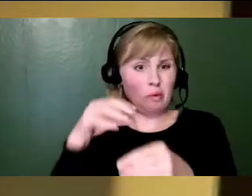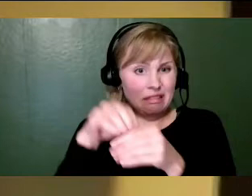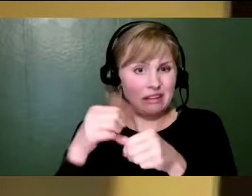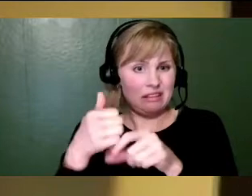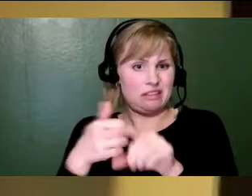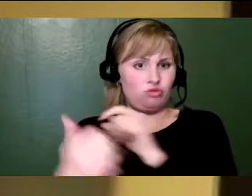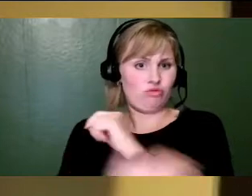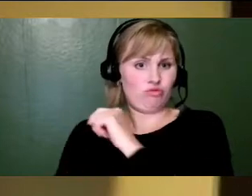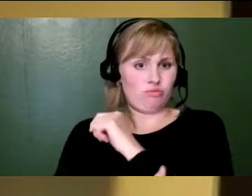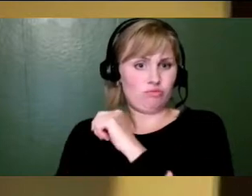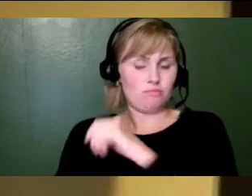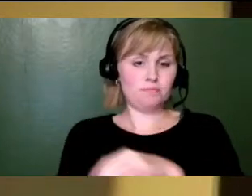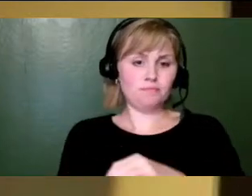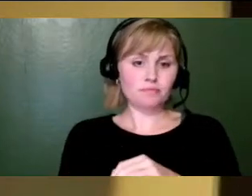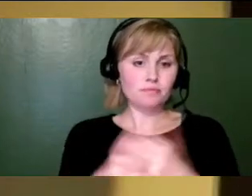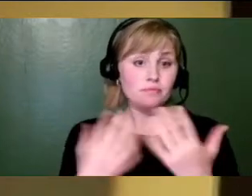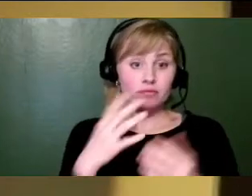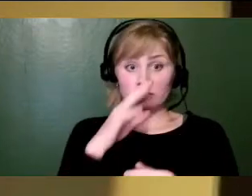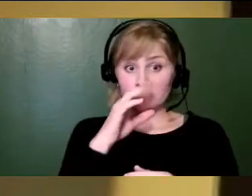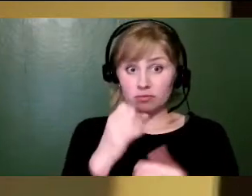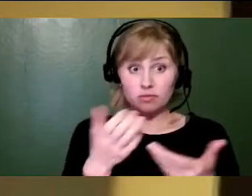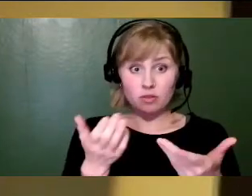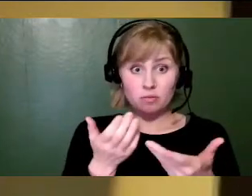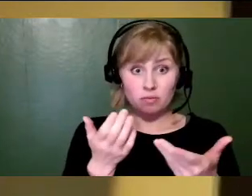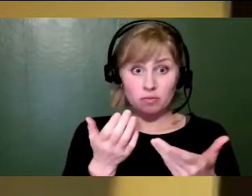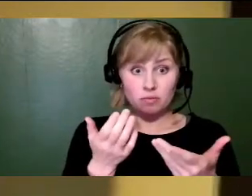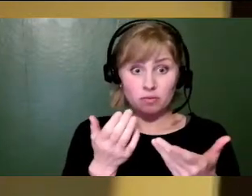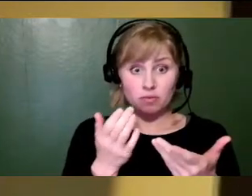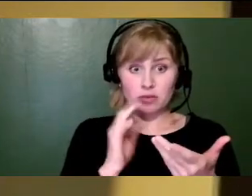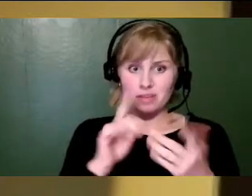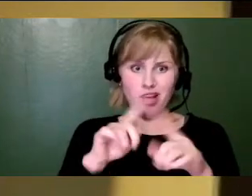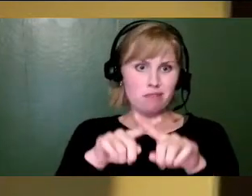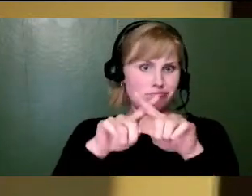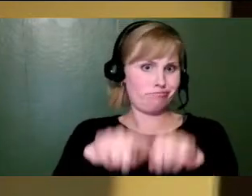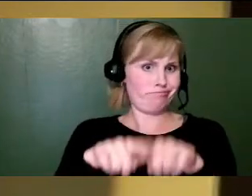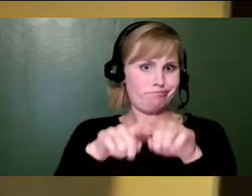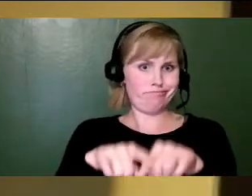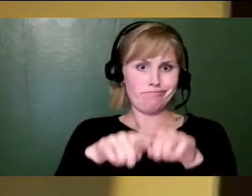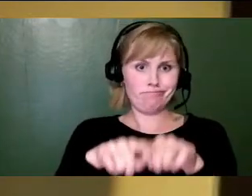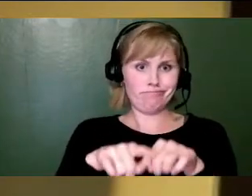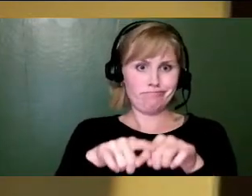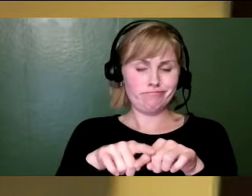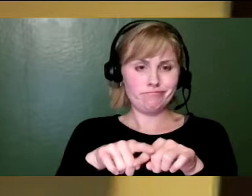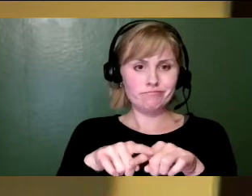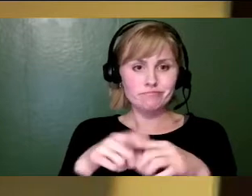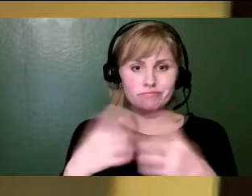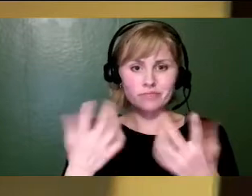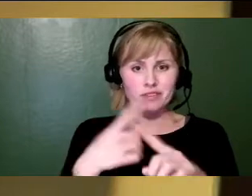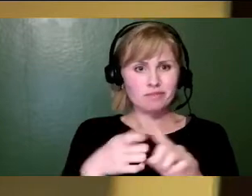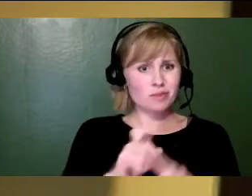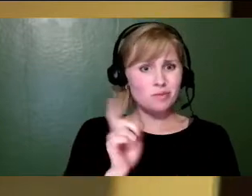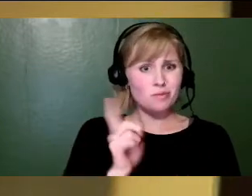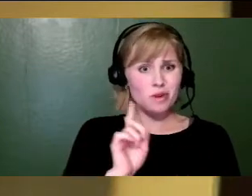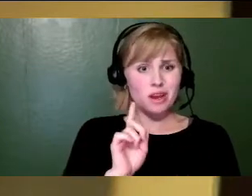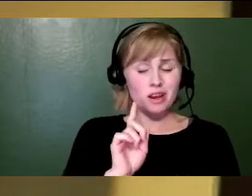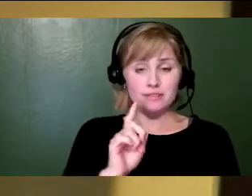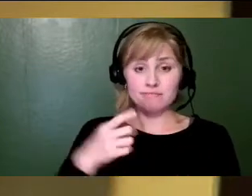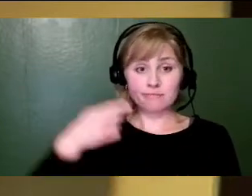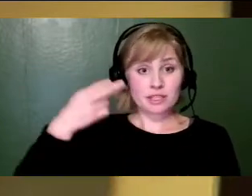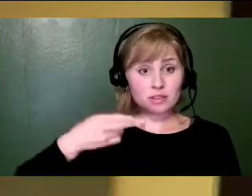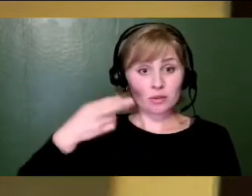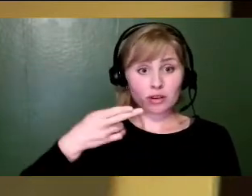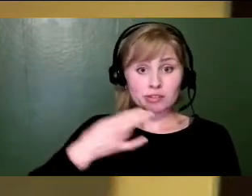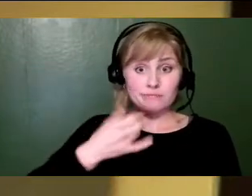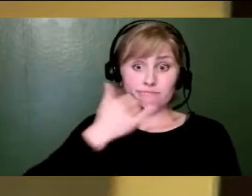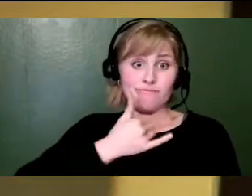patterns is how contingent they are. They appear to be based on no more than historical accident and path dependence, which